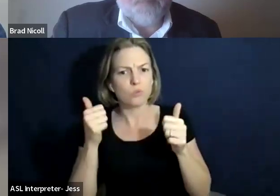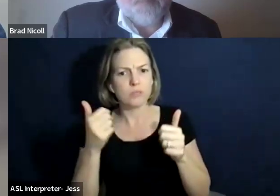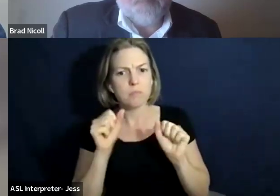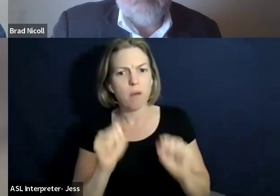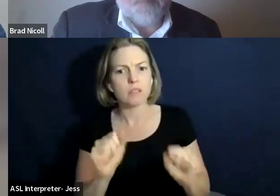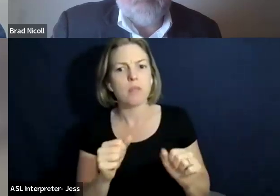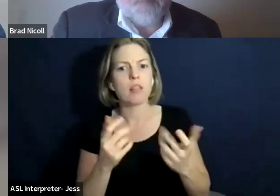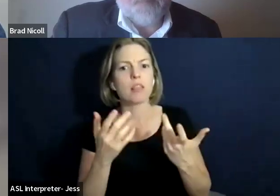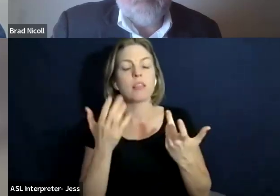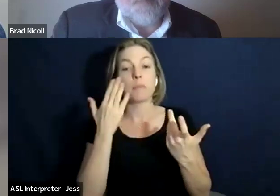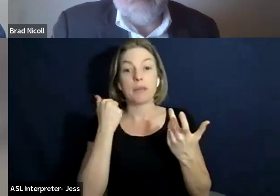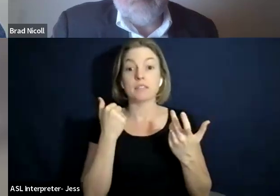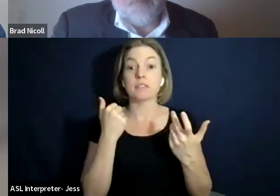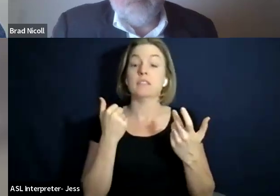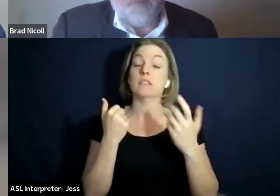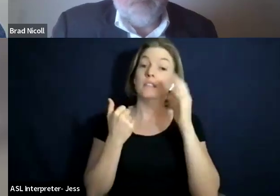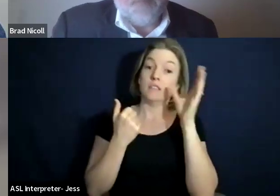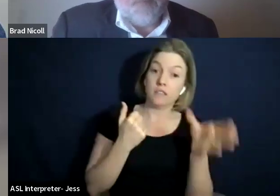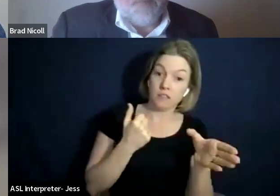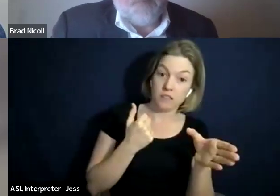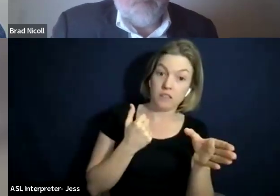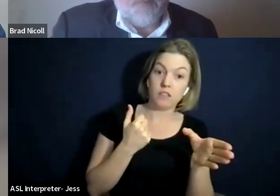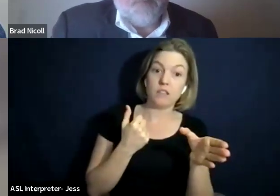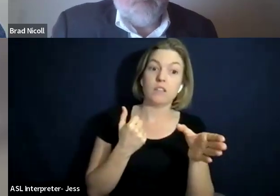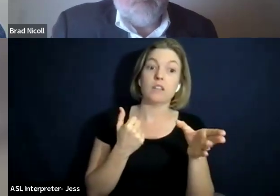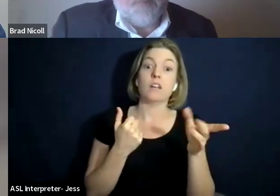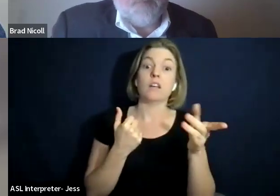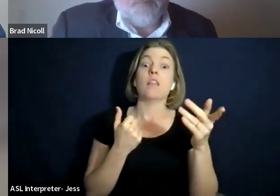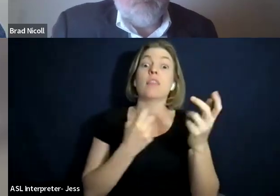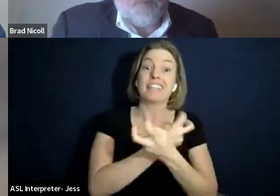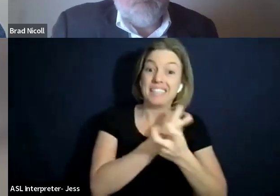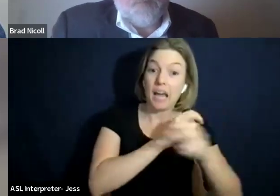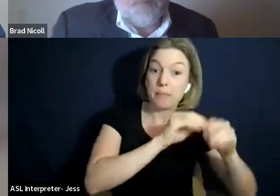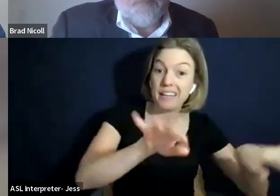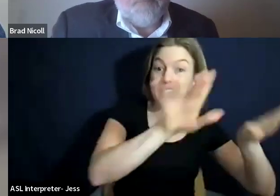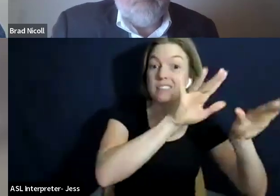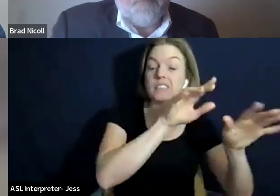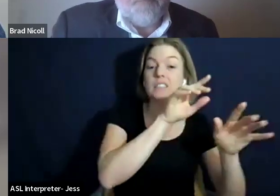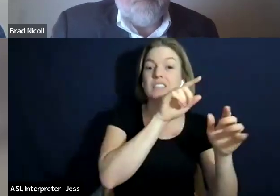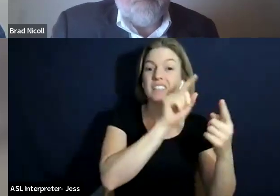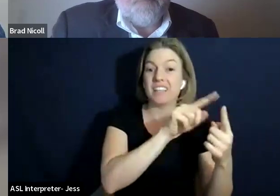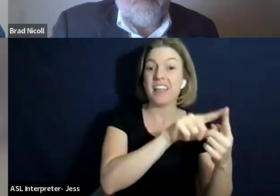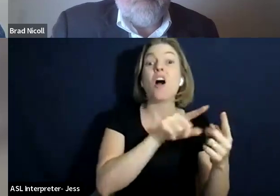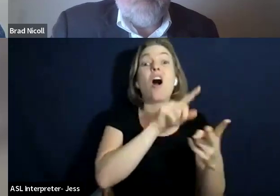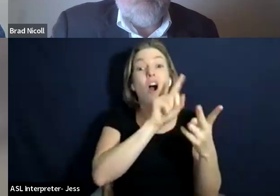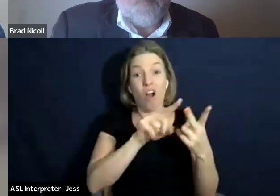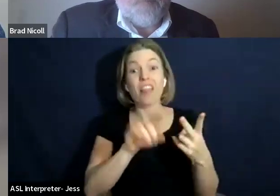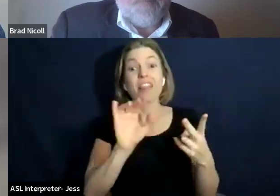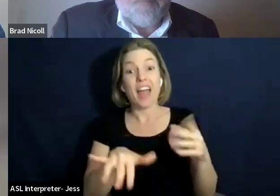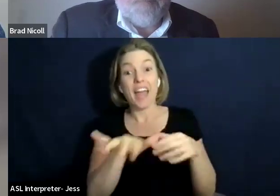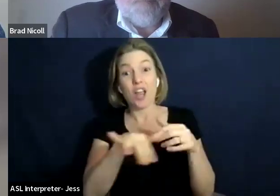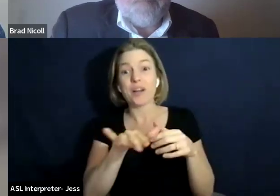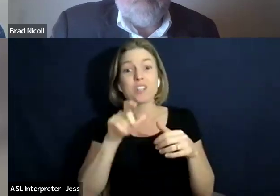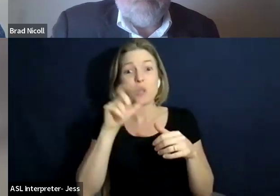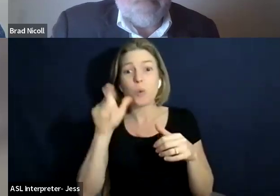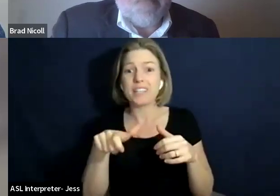in addition to the contaminants, this is an area that you don't need